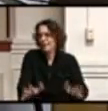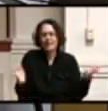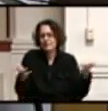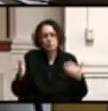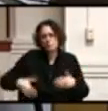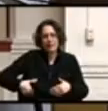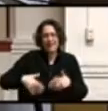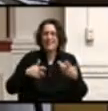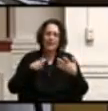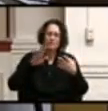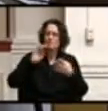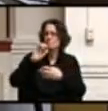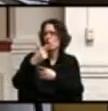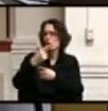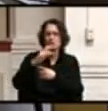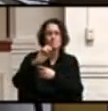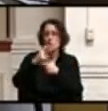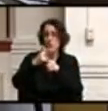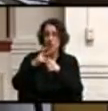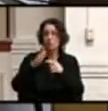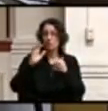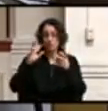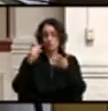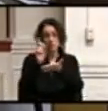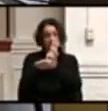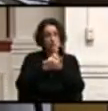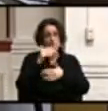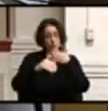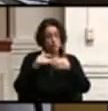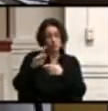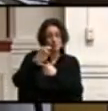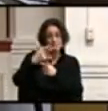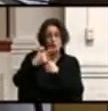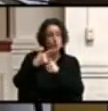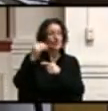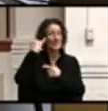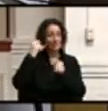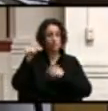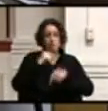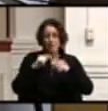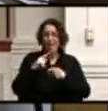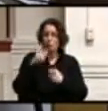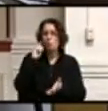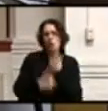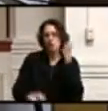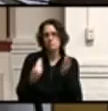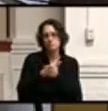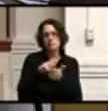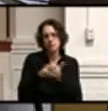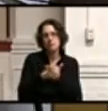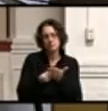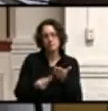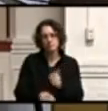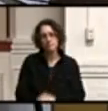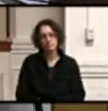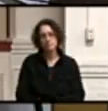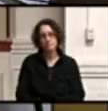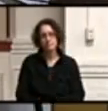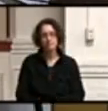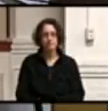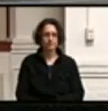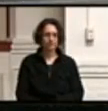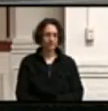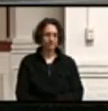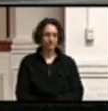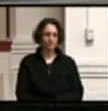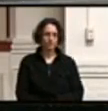March, where there'd be no turning back without some serious consequences. And at this point, you know,